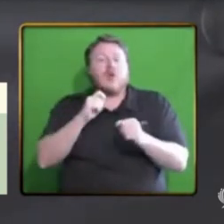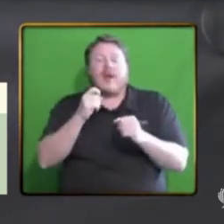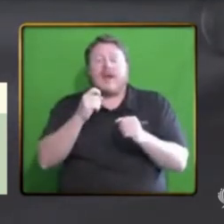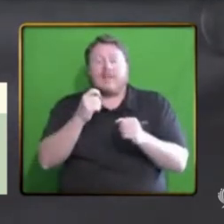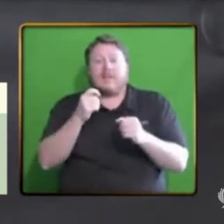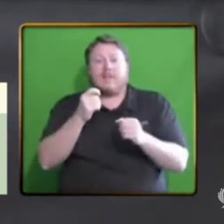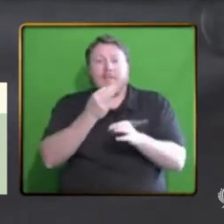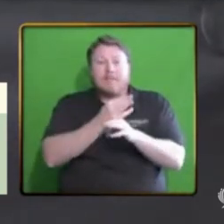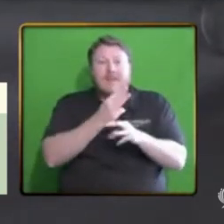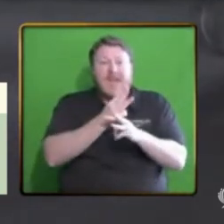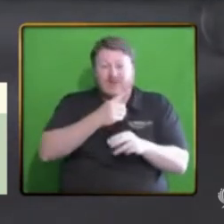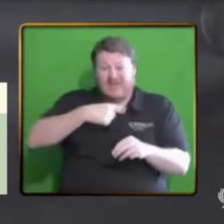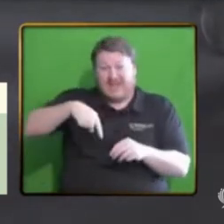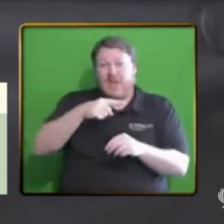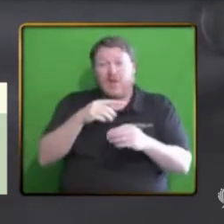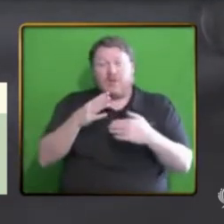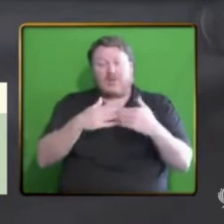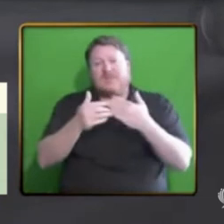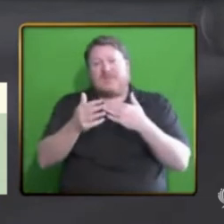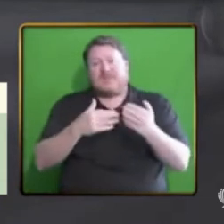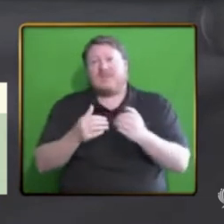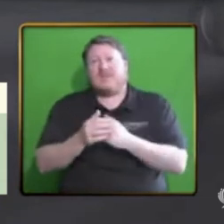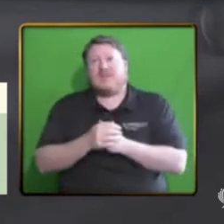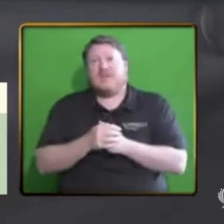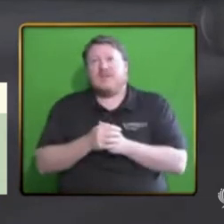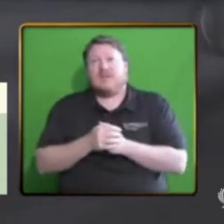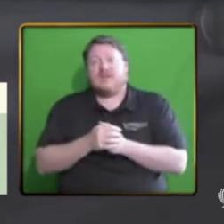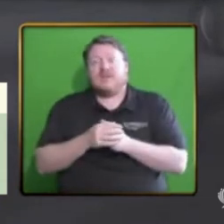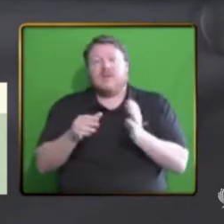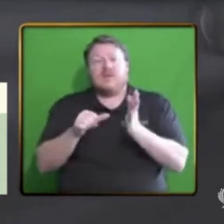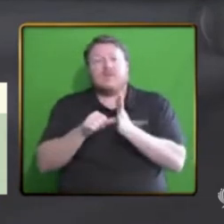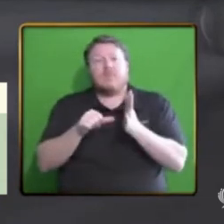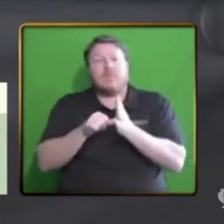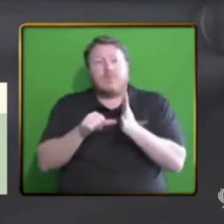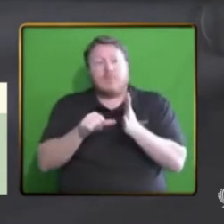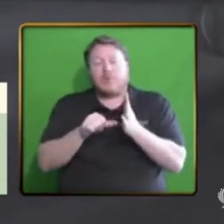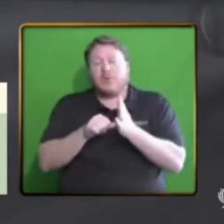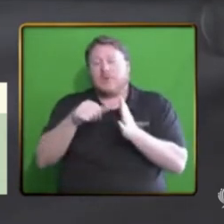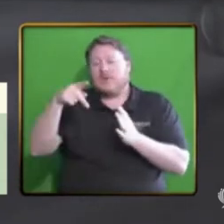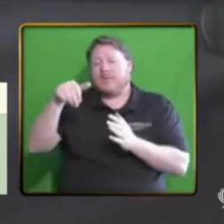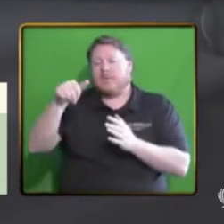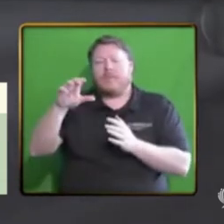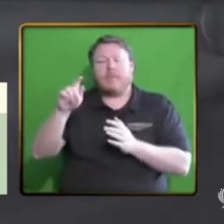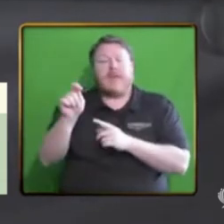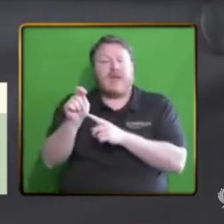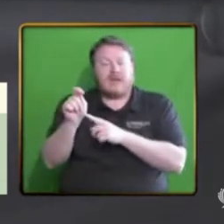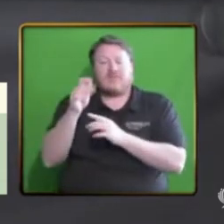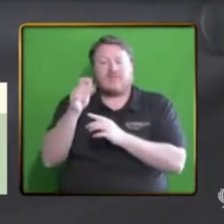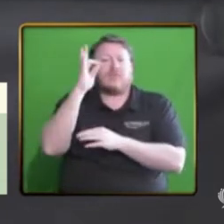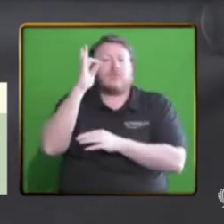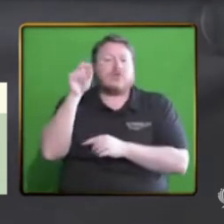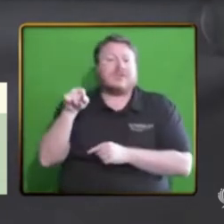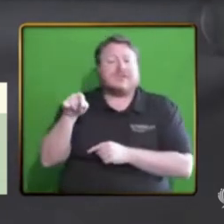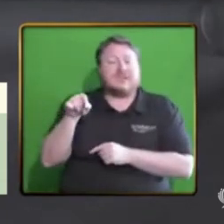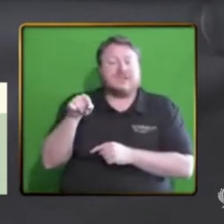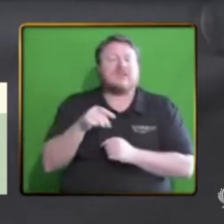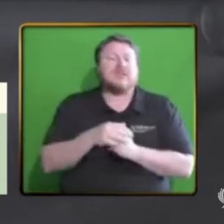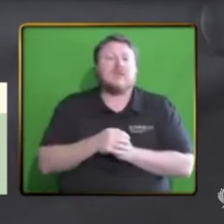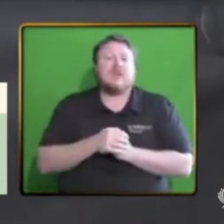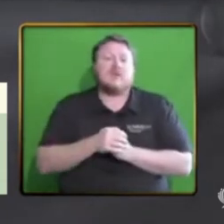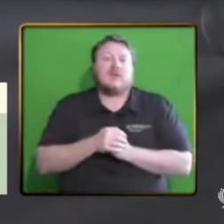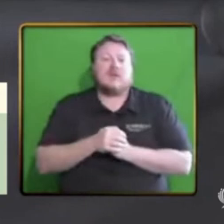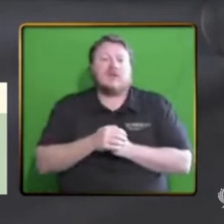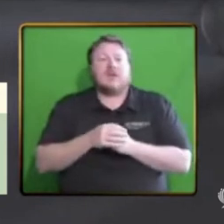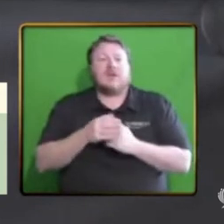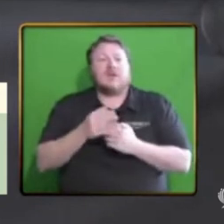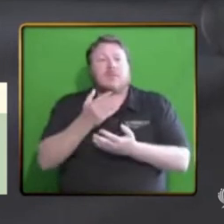encapsulates the key objective of the Pact of the Future. And the Pact covers a broad range of issues,